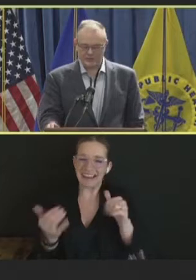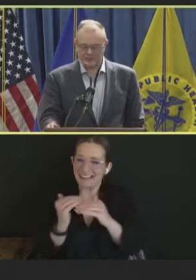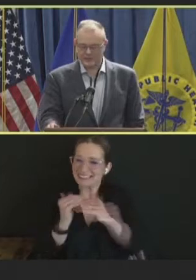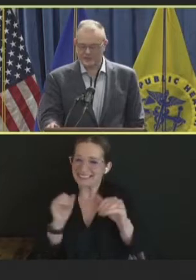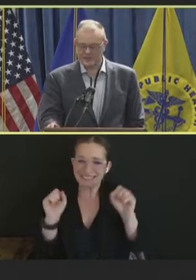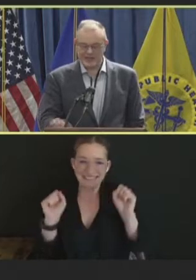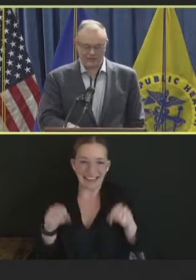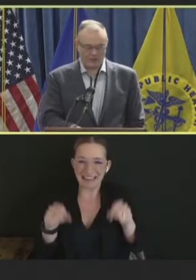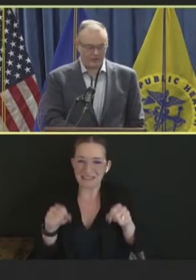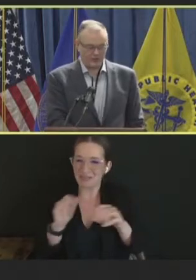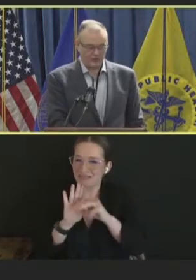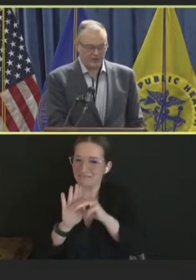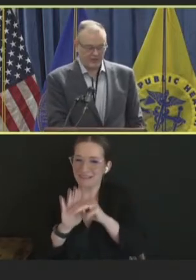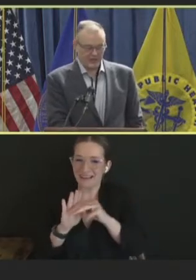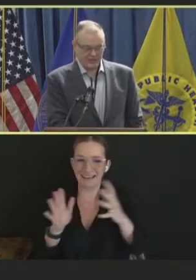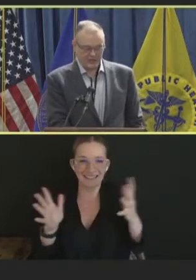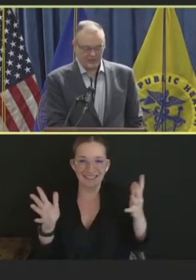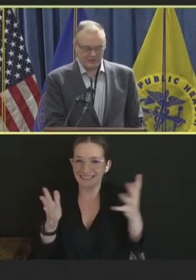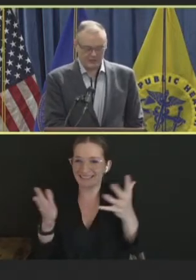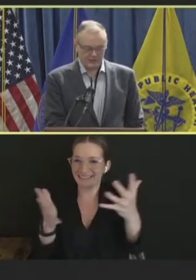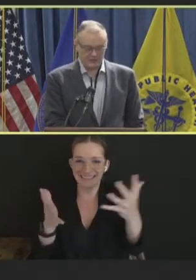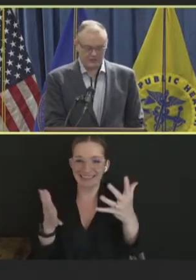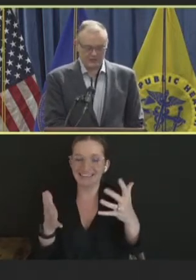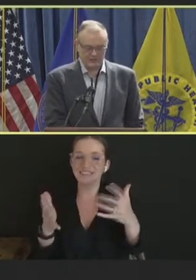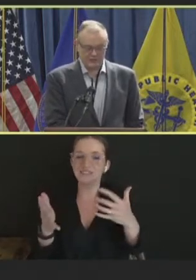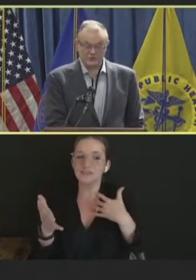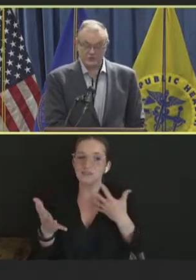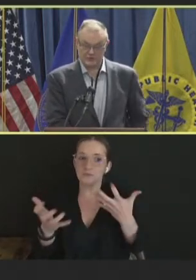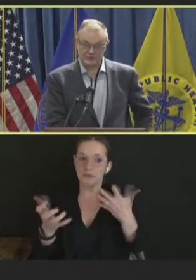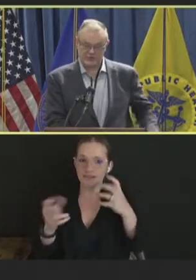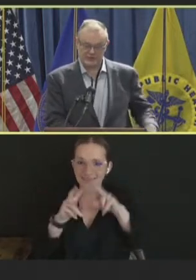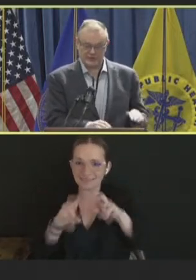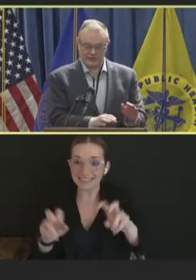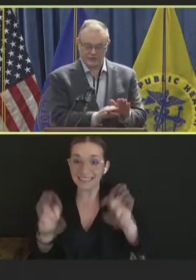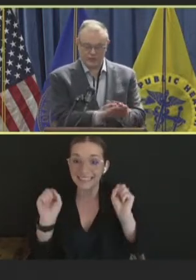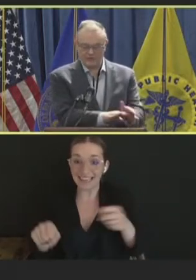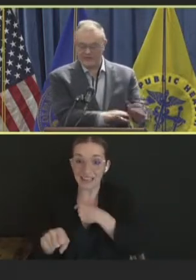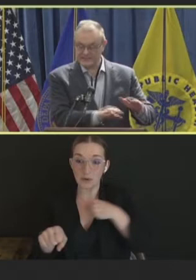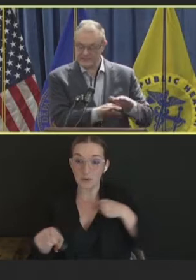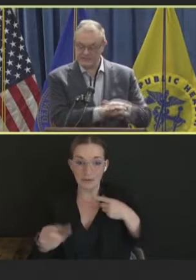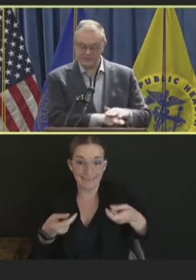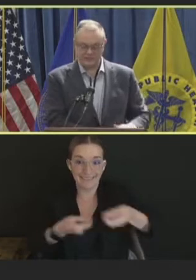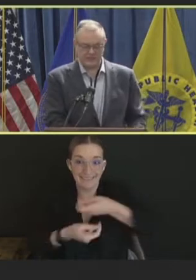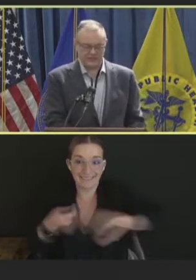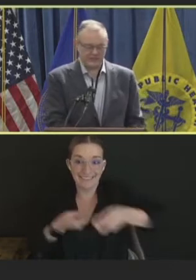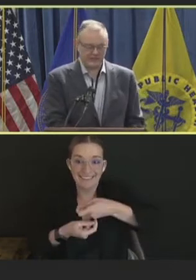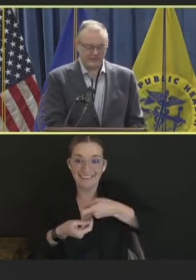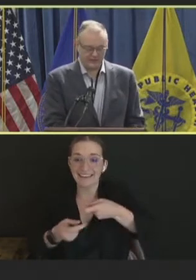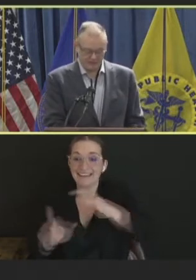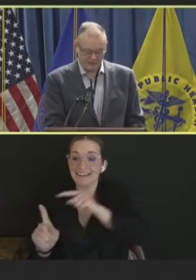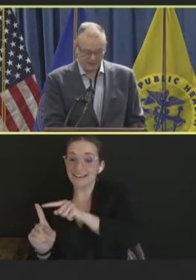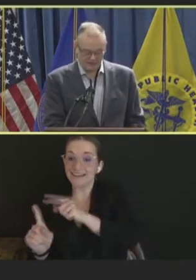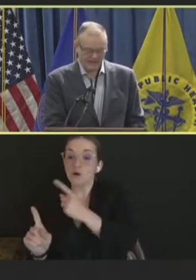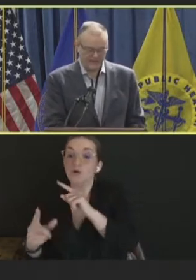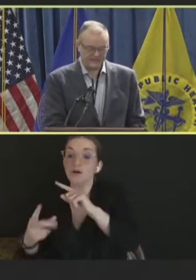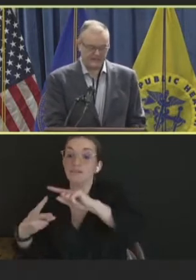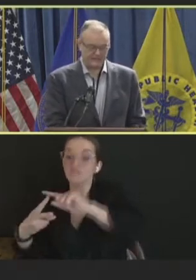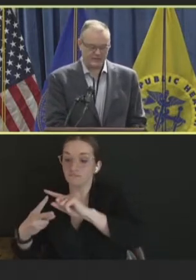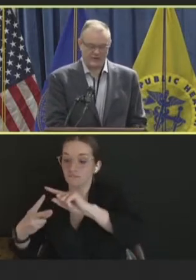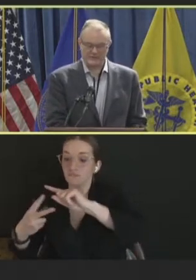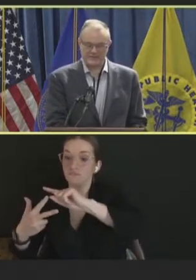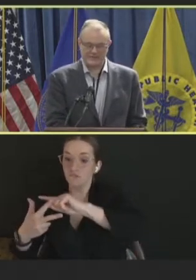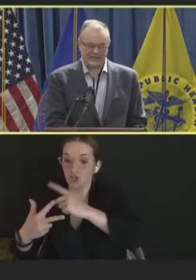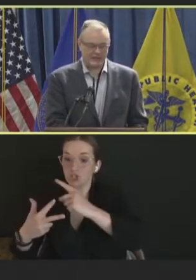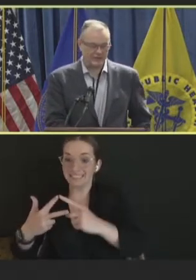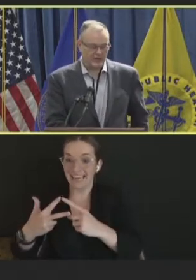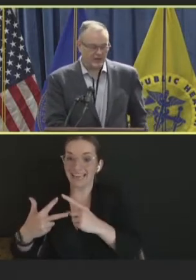wanted to understand if we could use boosters, one vaccine to boost another vaccine. So that